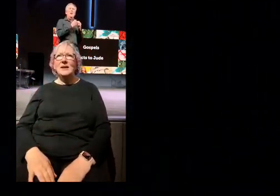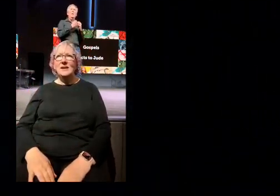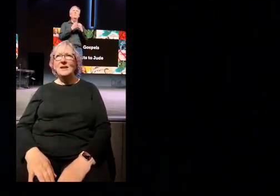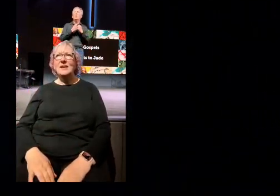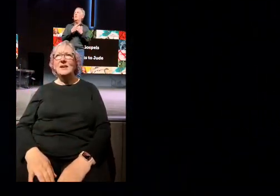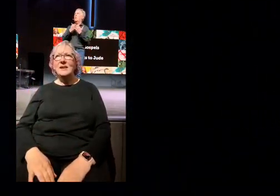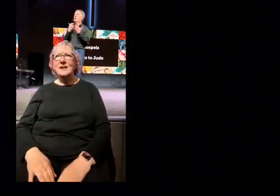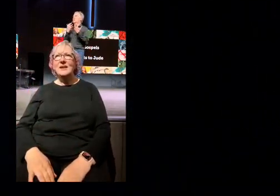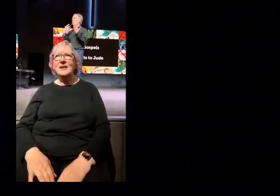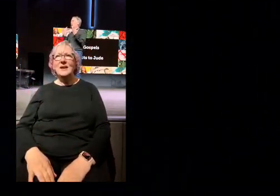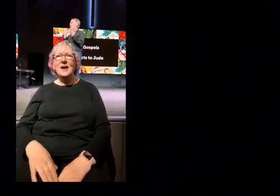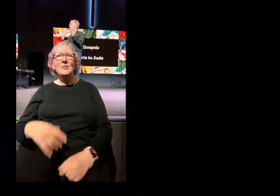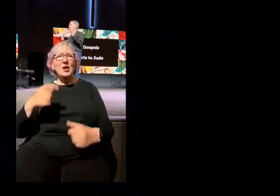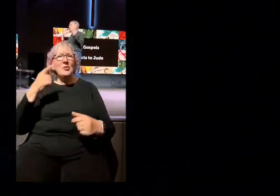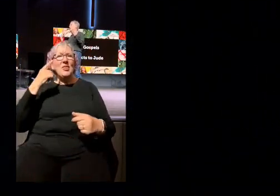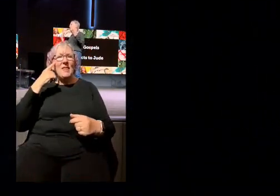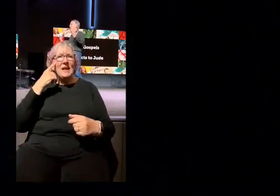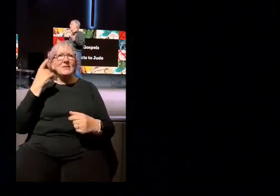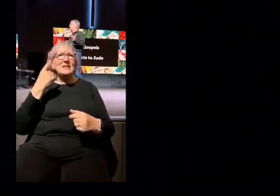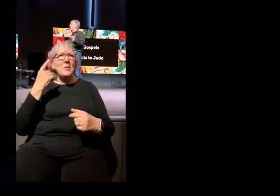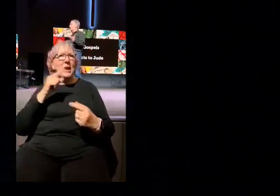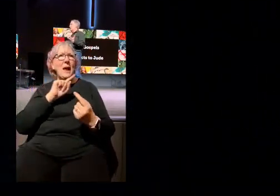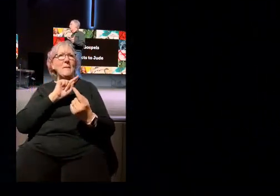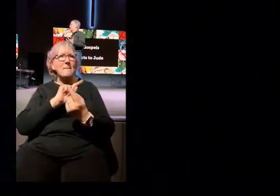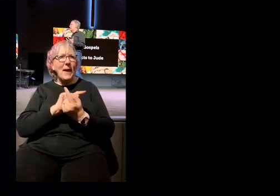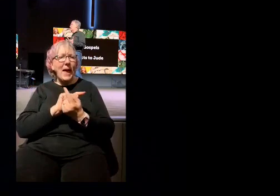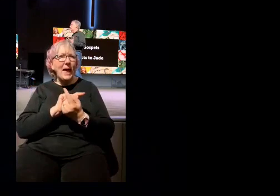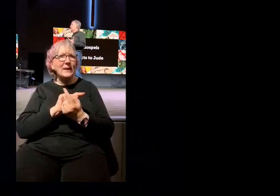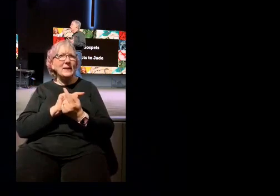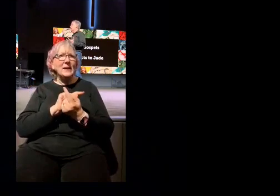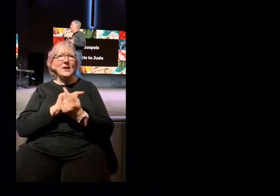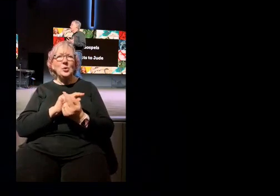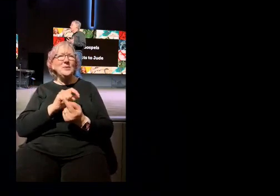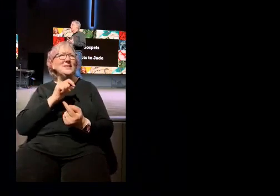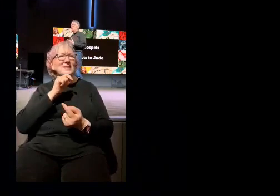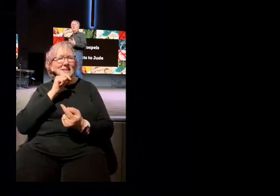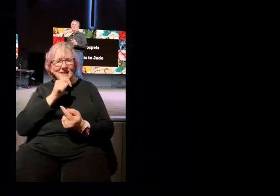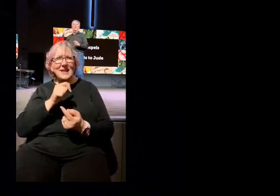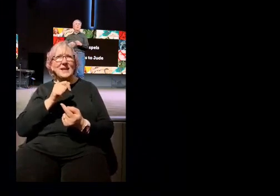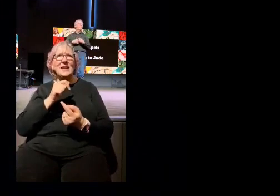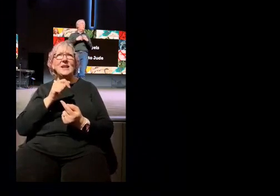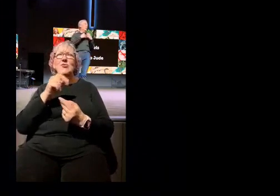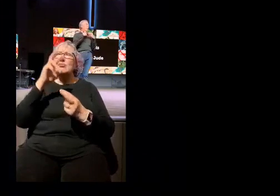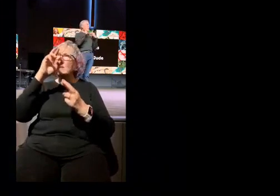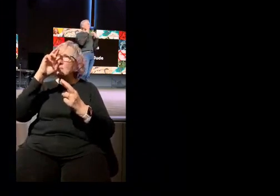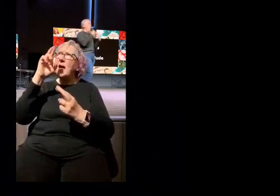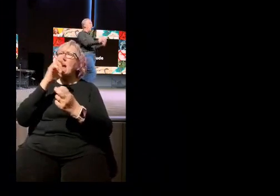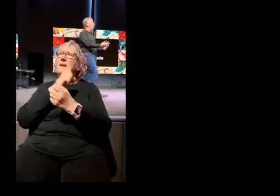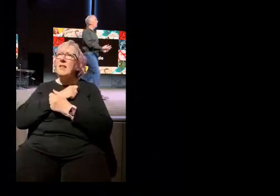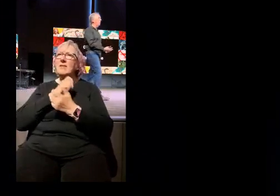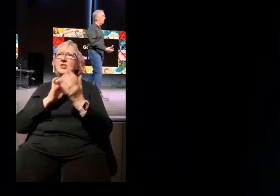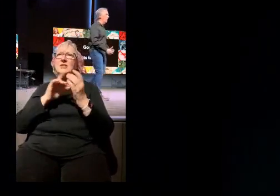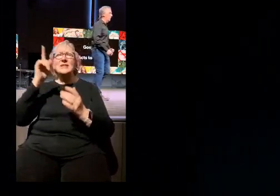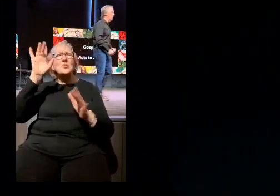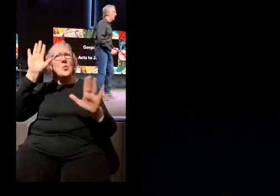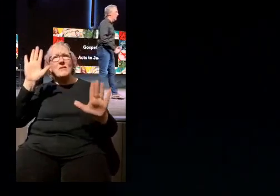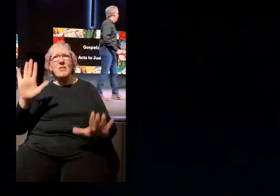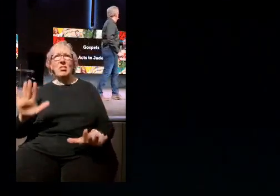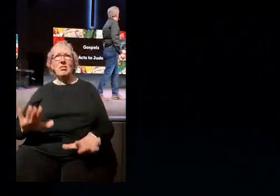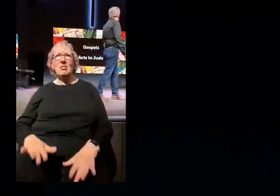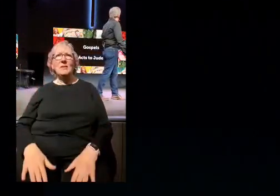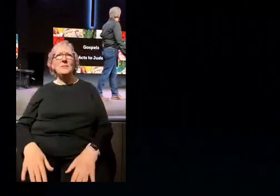I'm trying to think of somebody I met that didn't really respect and love Jesus. Right? He's just so wonderful.